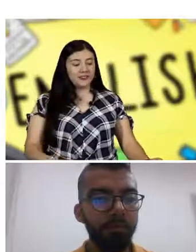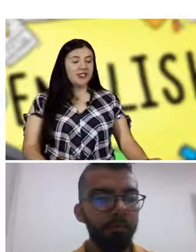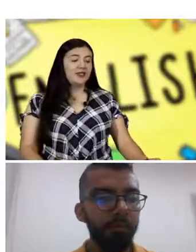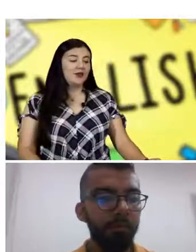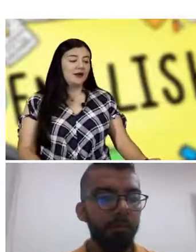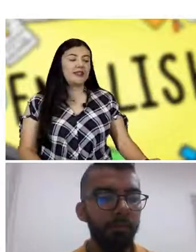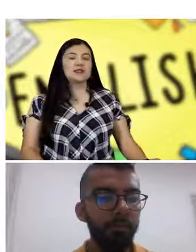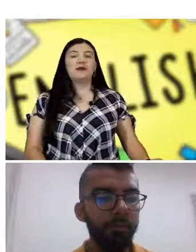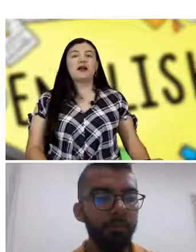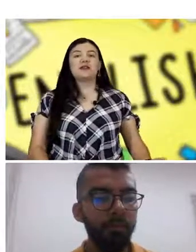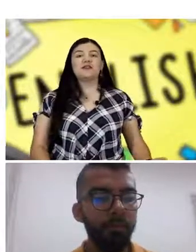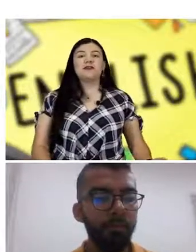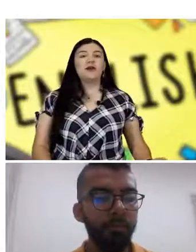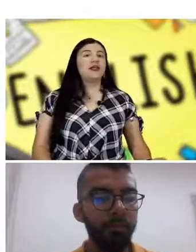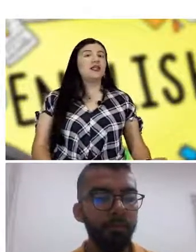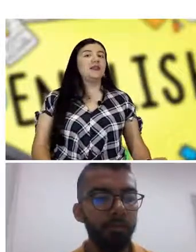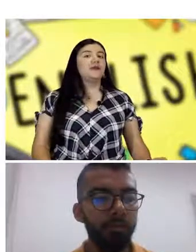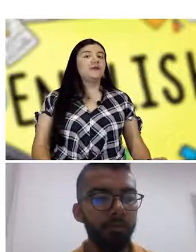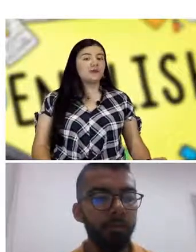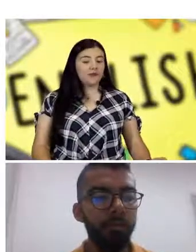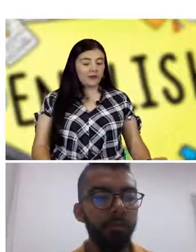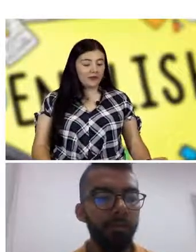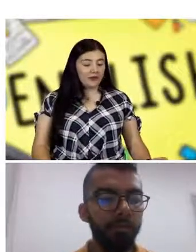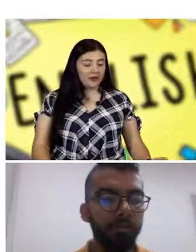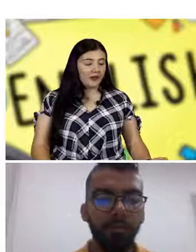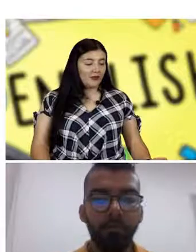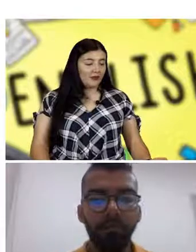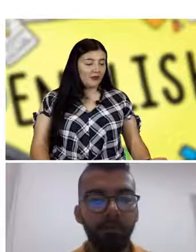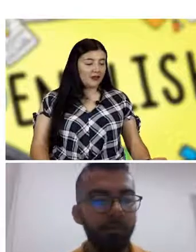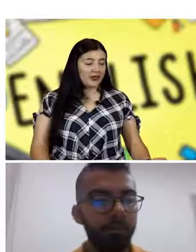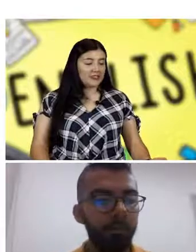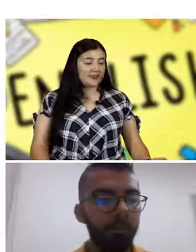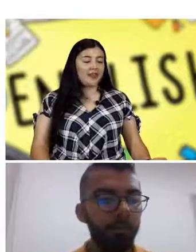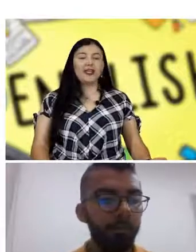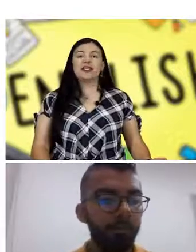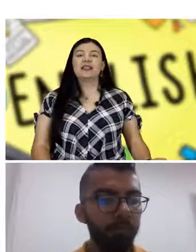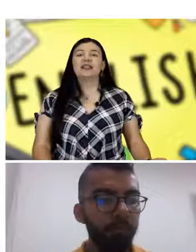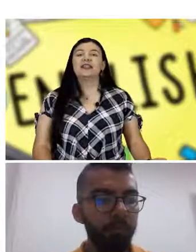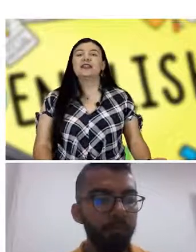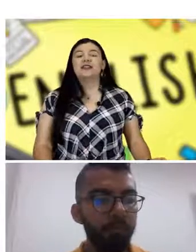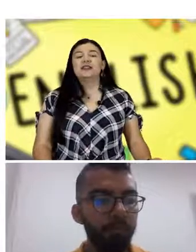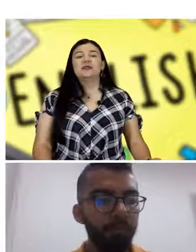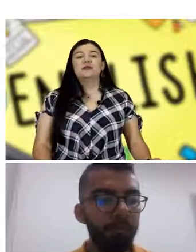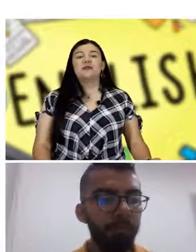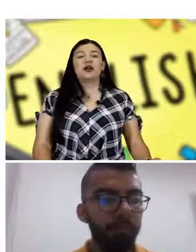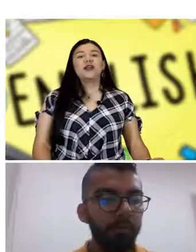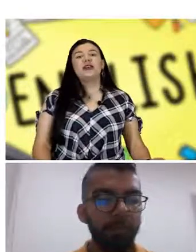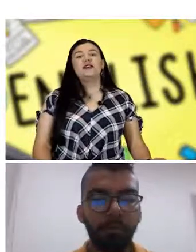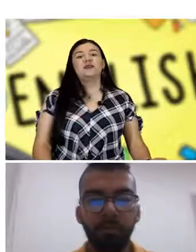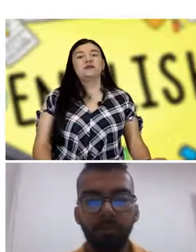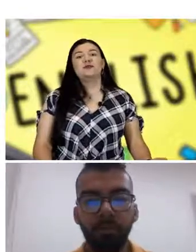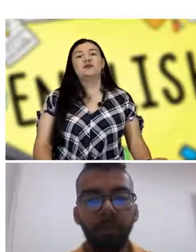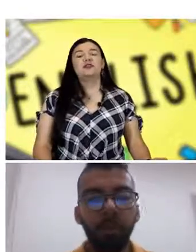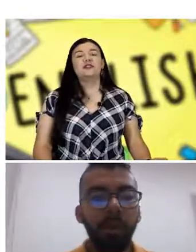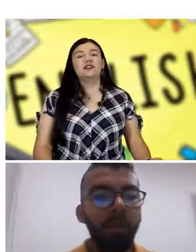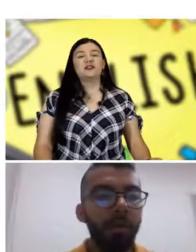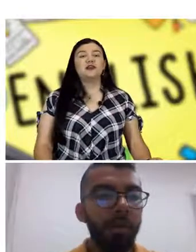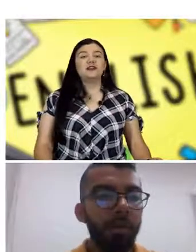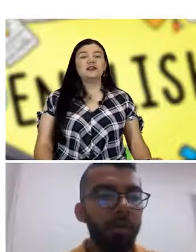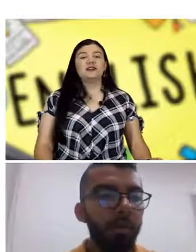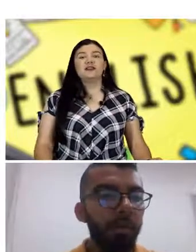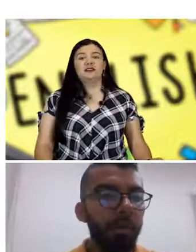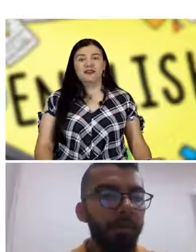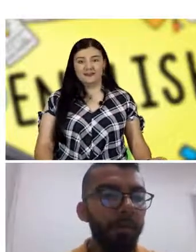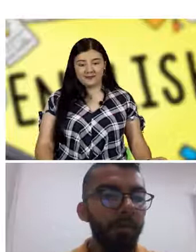one. What is the part of the body? What do you guys think? Brian, who's the